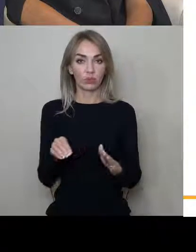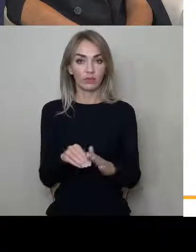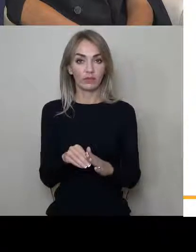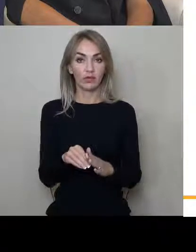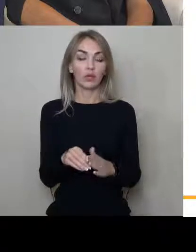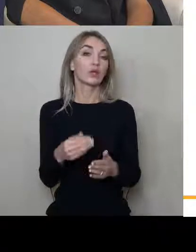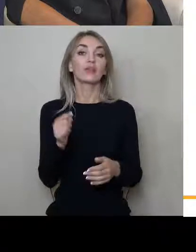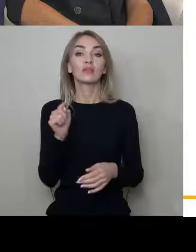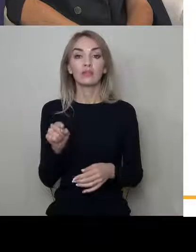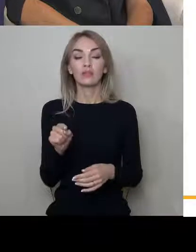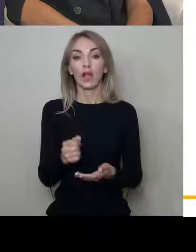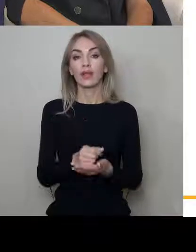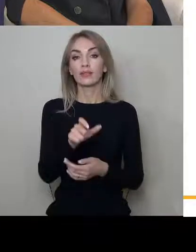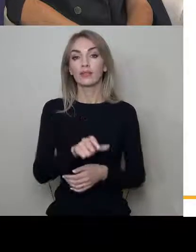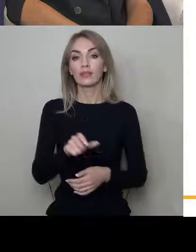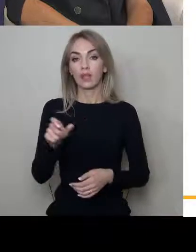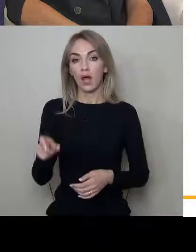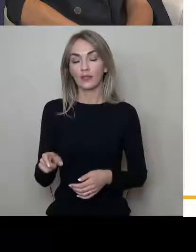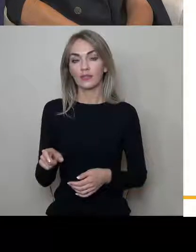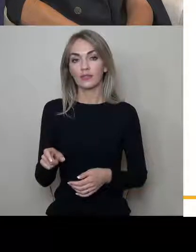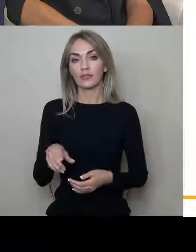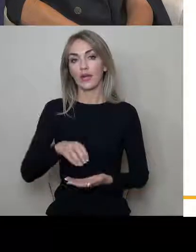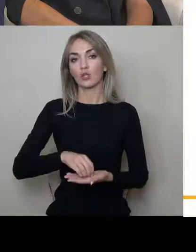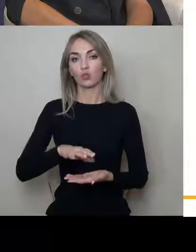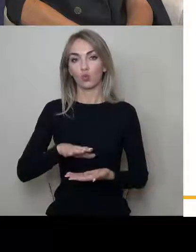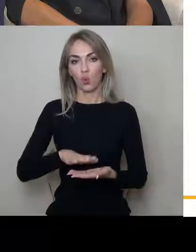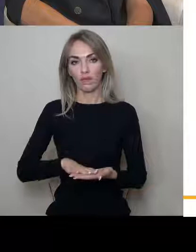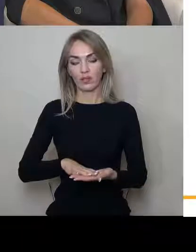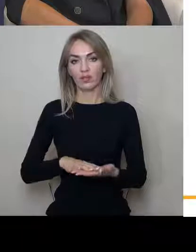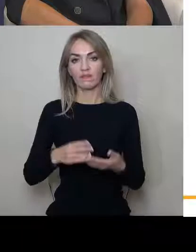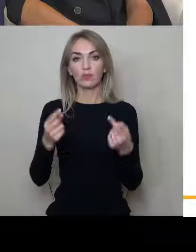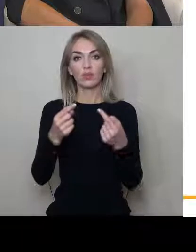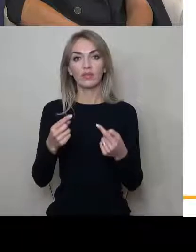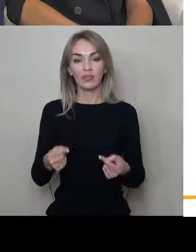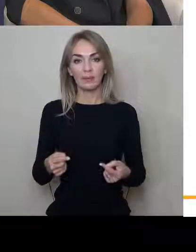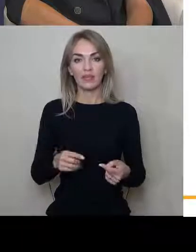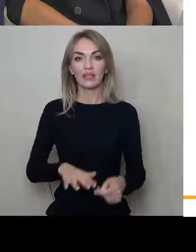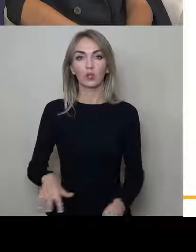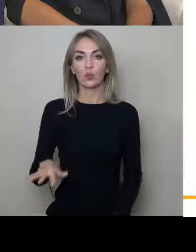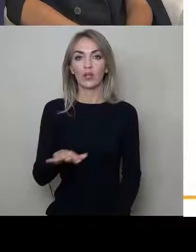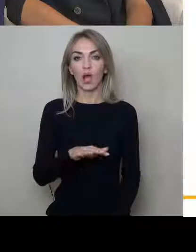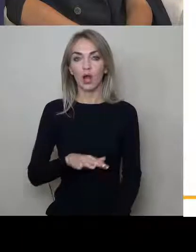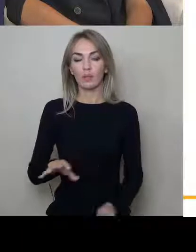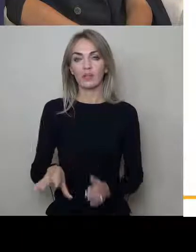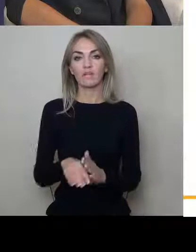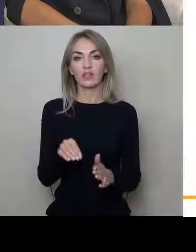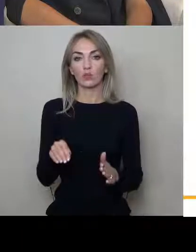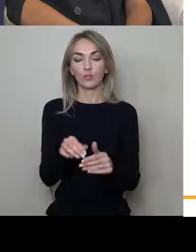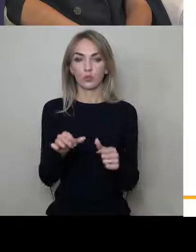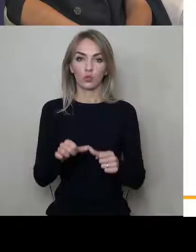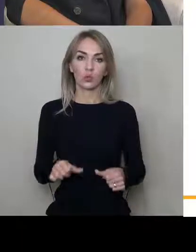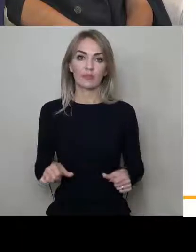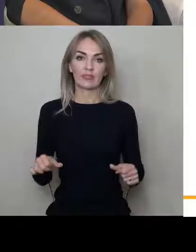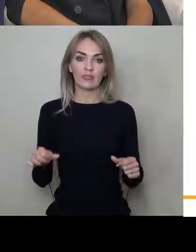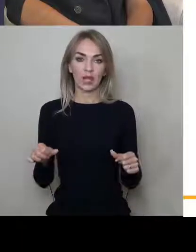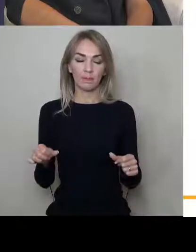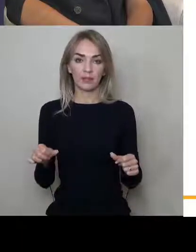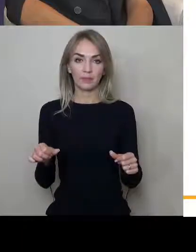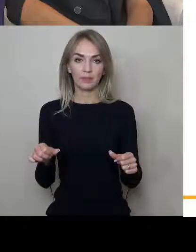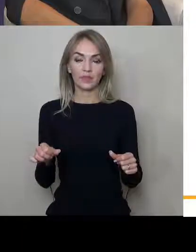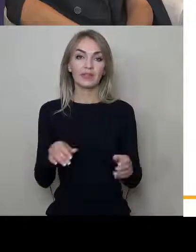at the respective elections. So, in other words, that's the party the candidate represents